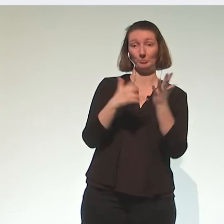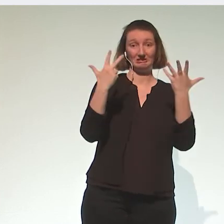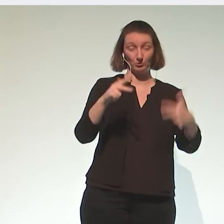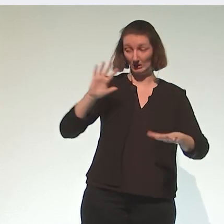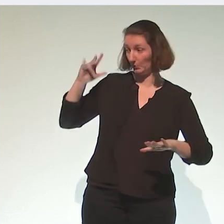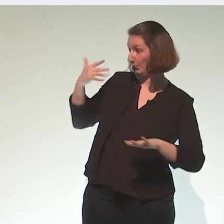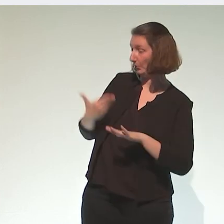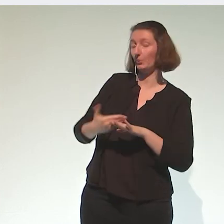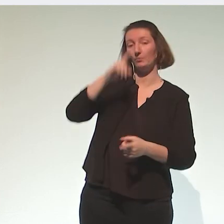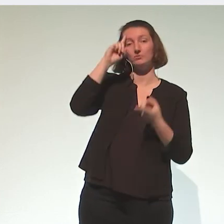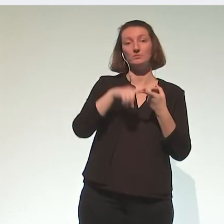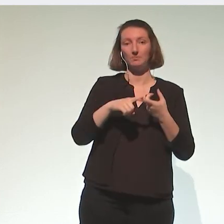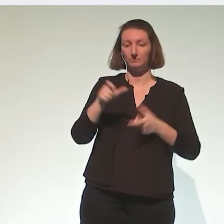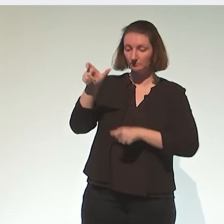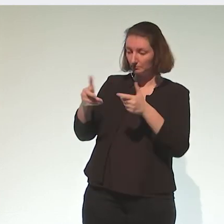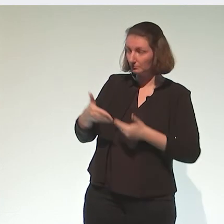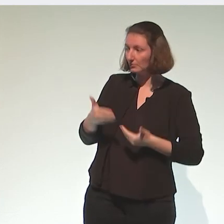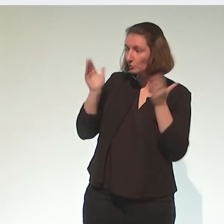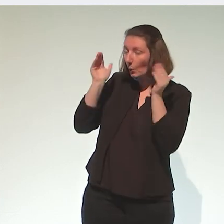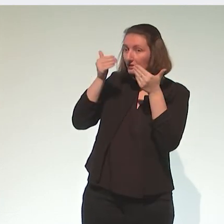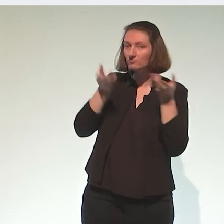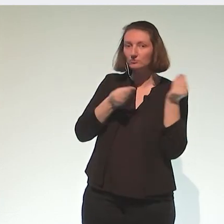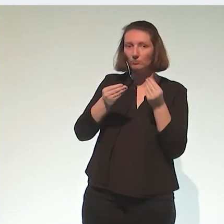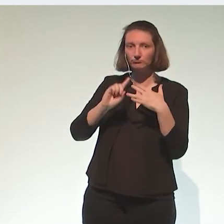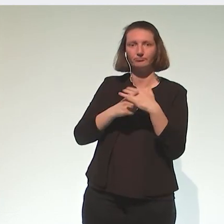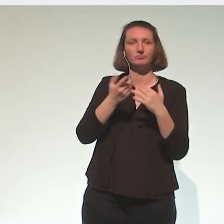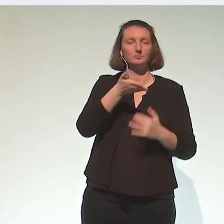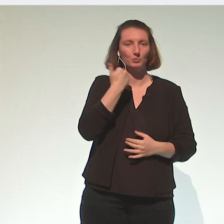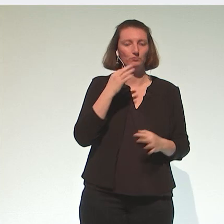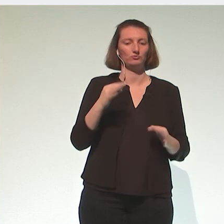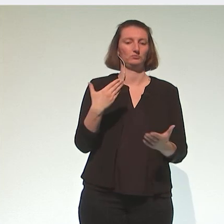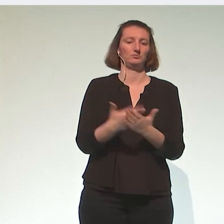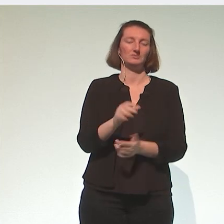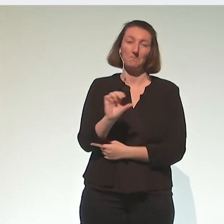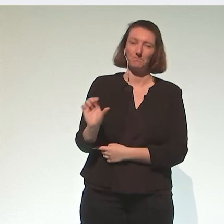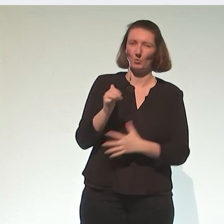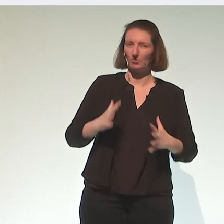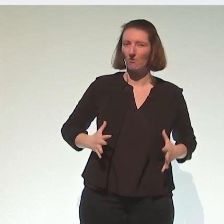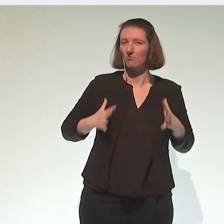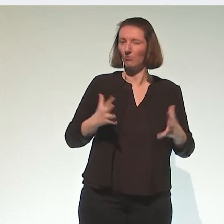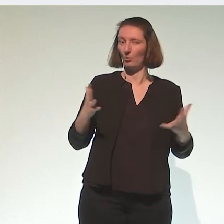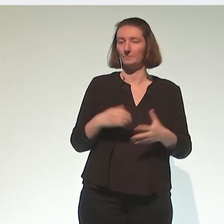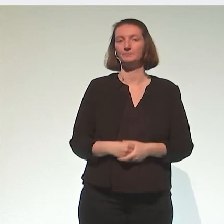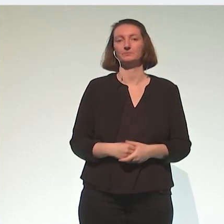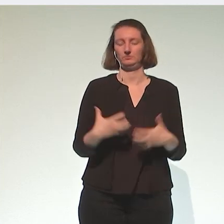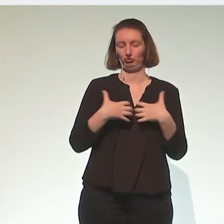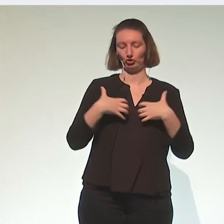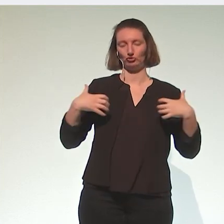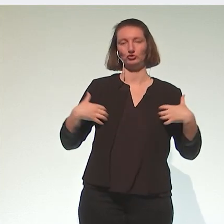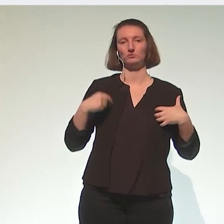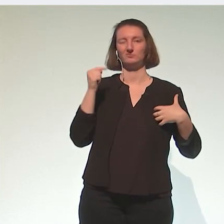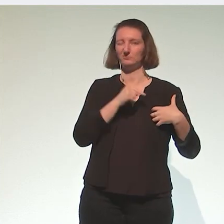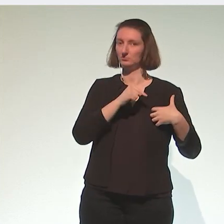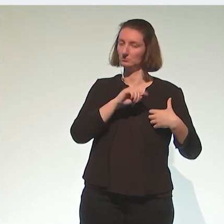launched in 2018 to further inclusion of autistic people saw as its first commitment